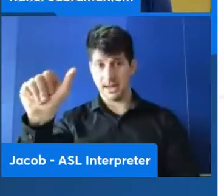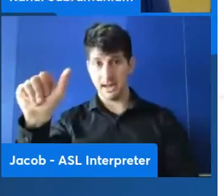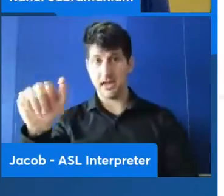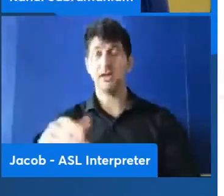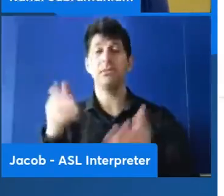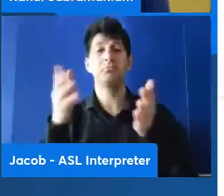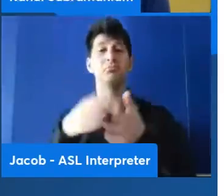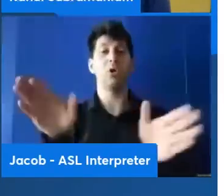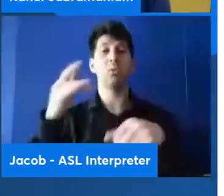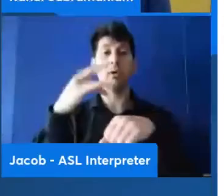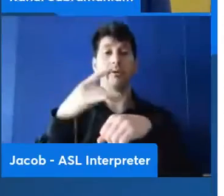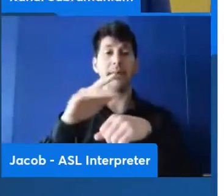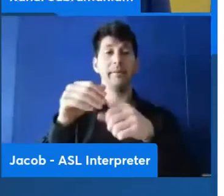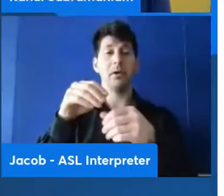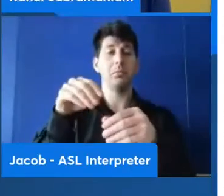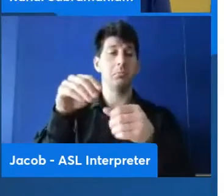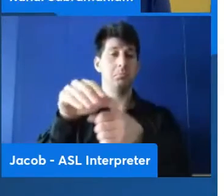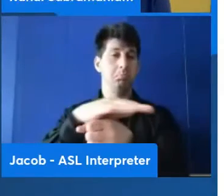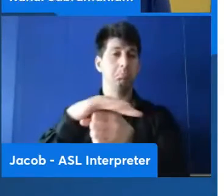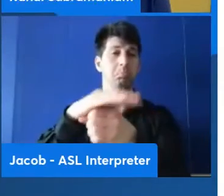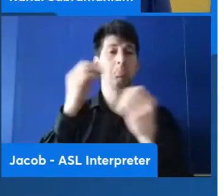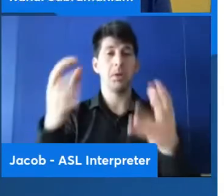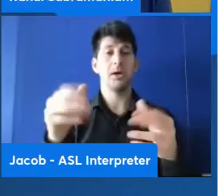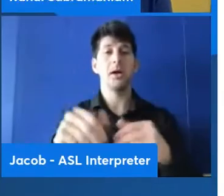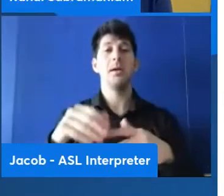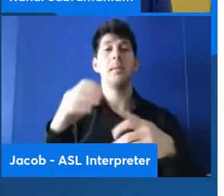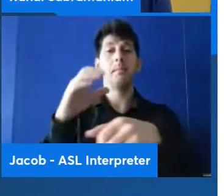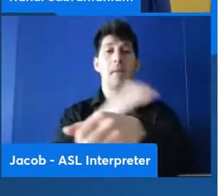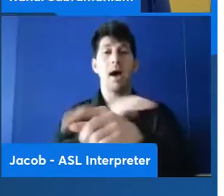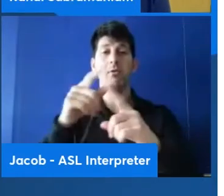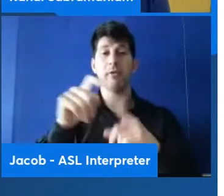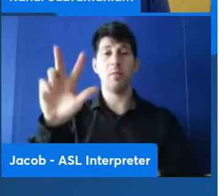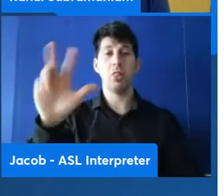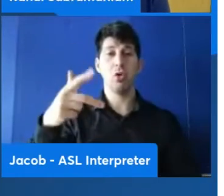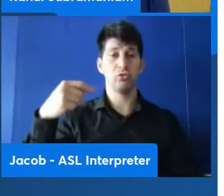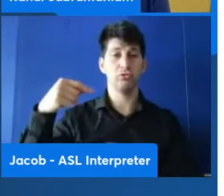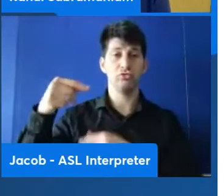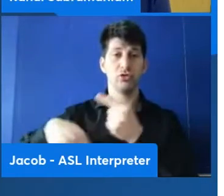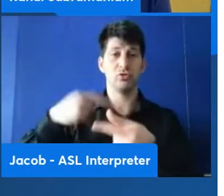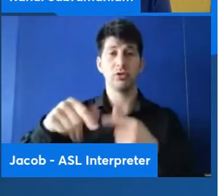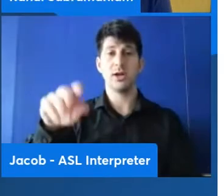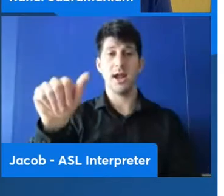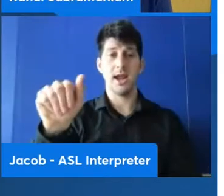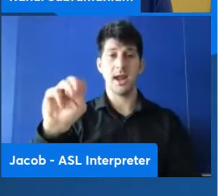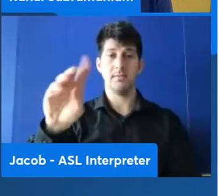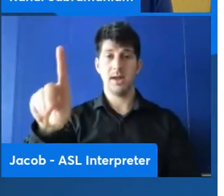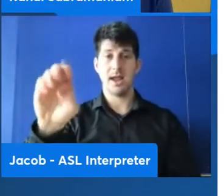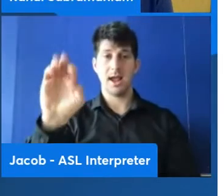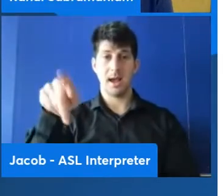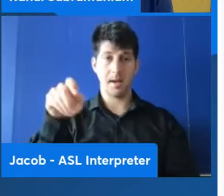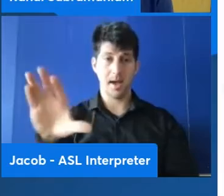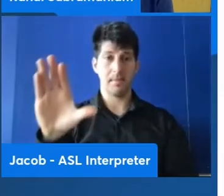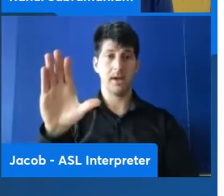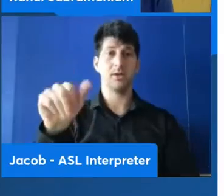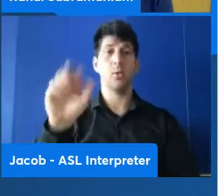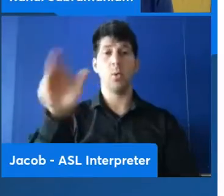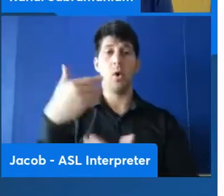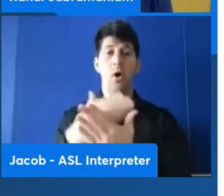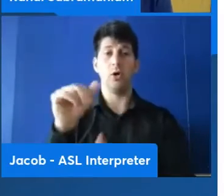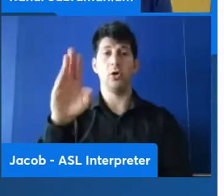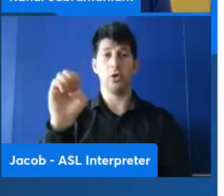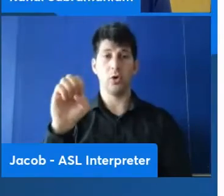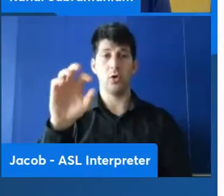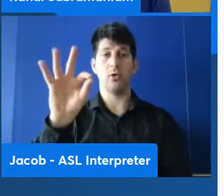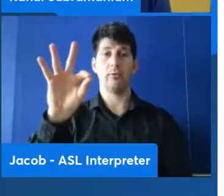generally available in many regions. They're powered by this 3rd generation AMD EPYC, all-core frequency